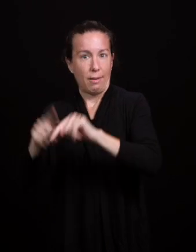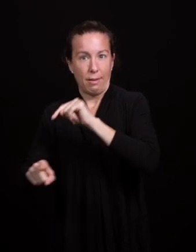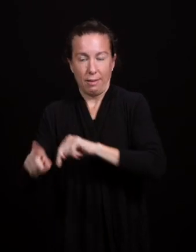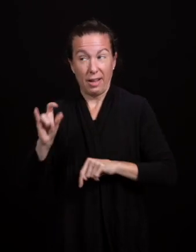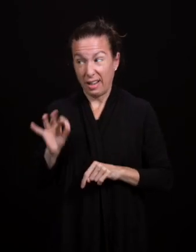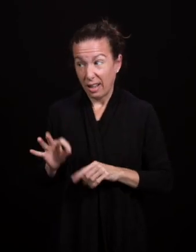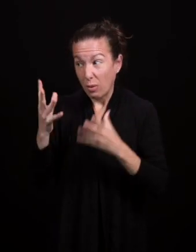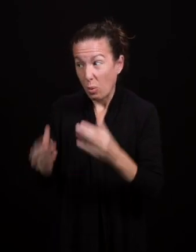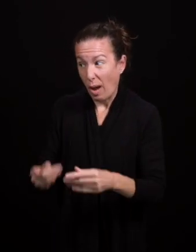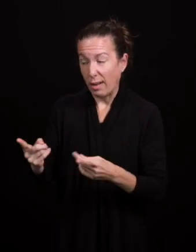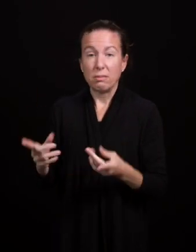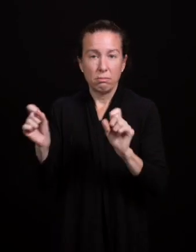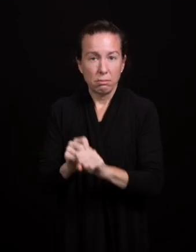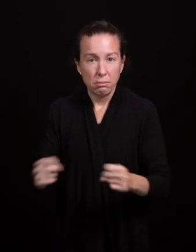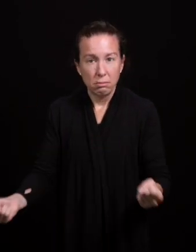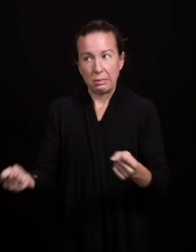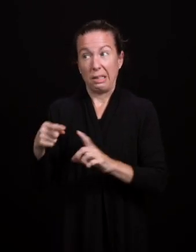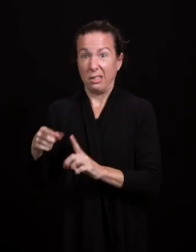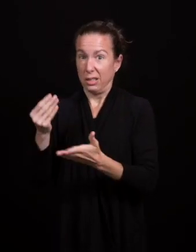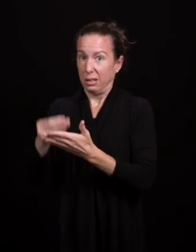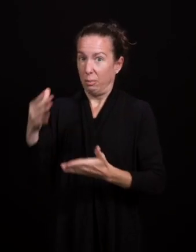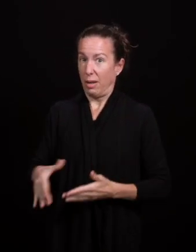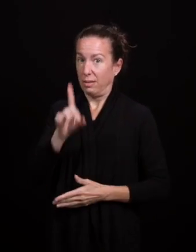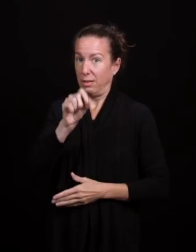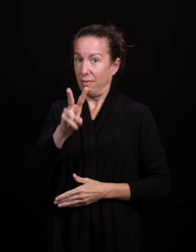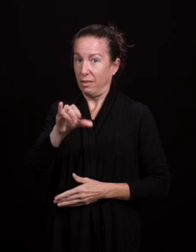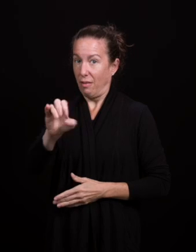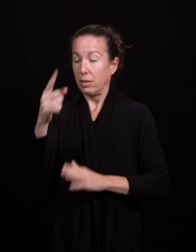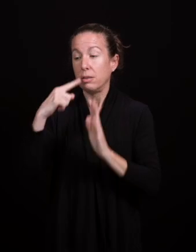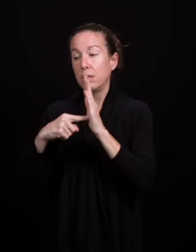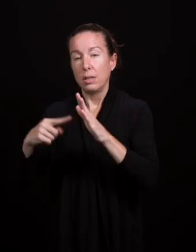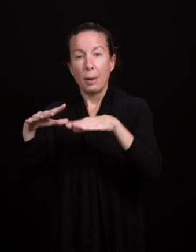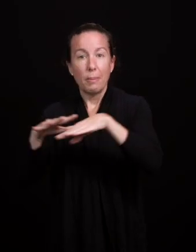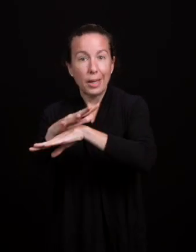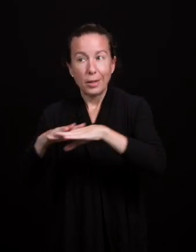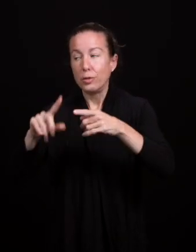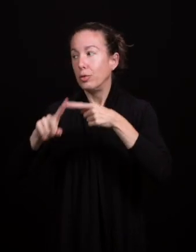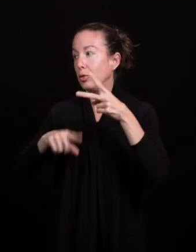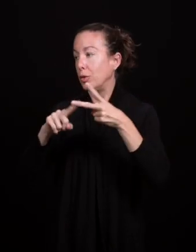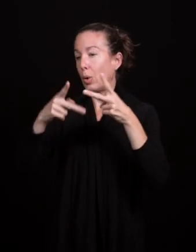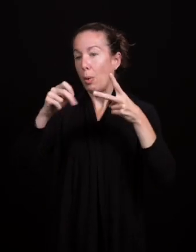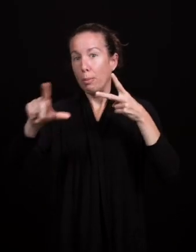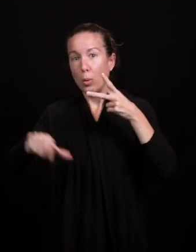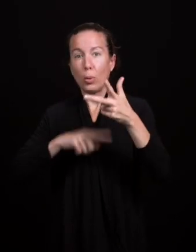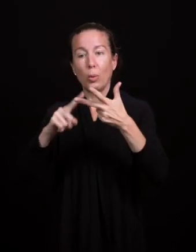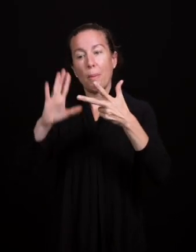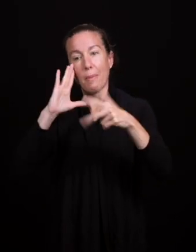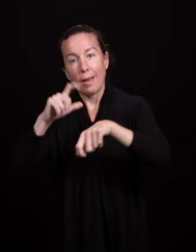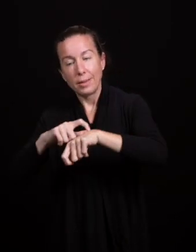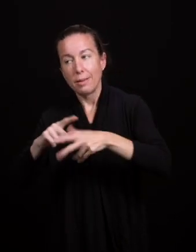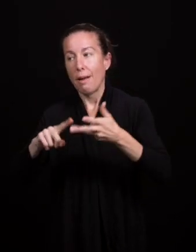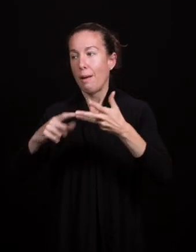work, and they're very expensive. So the beach, the pool, bath time, bedtime, wake up